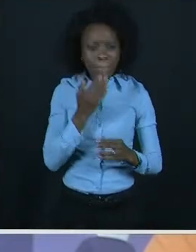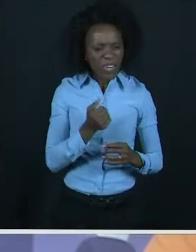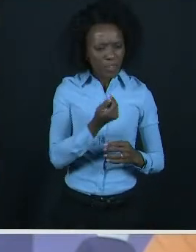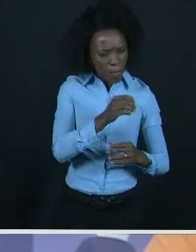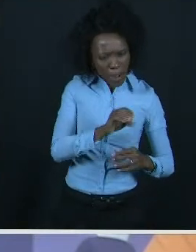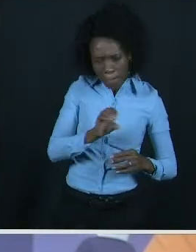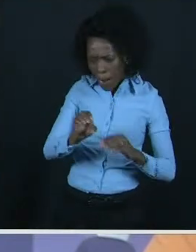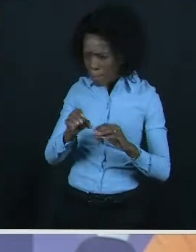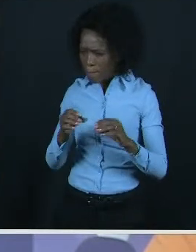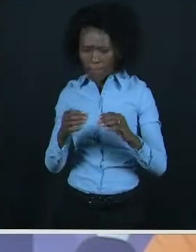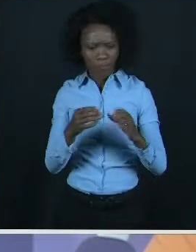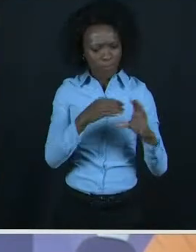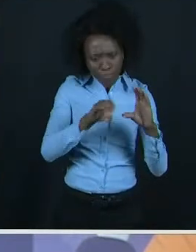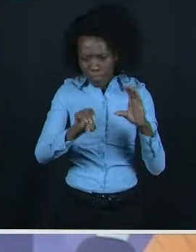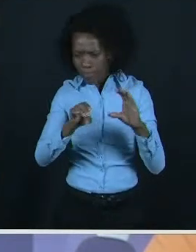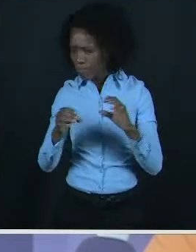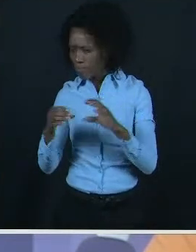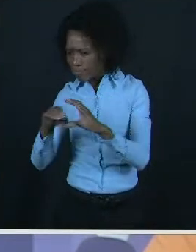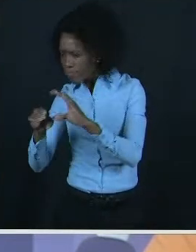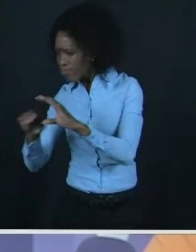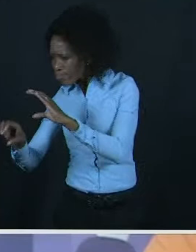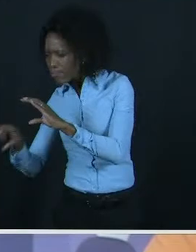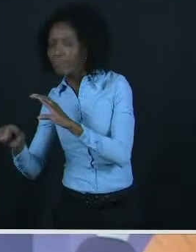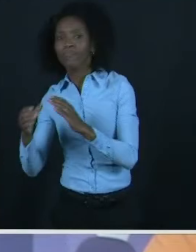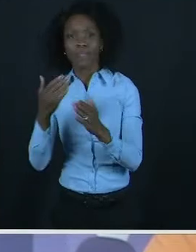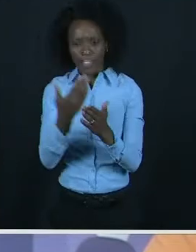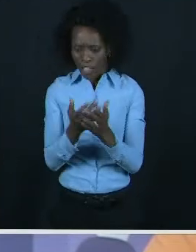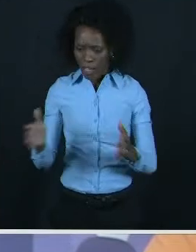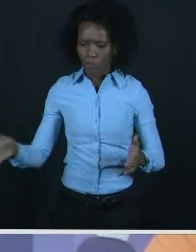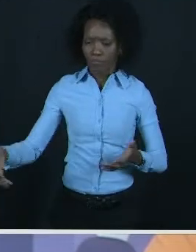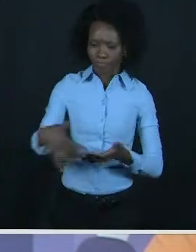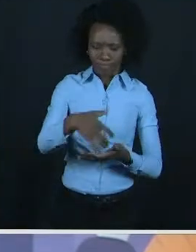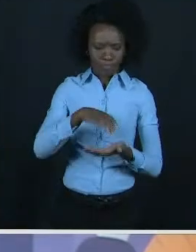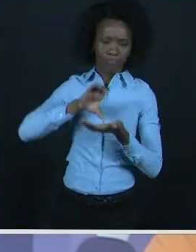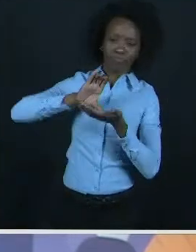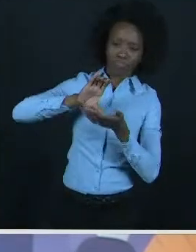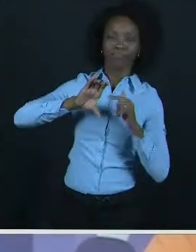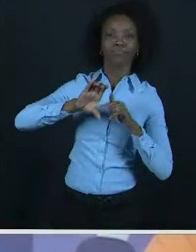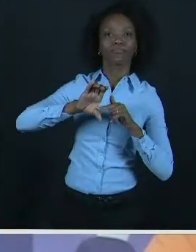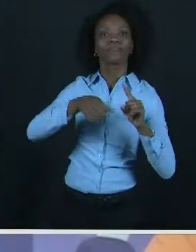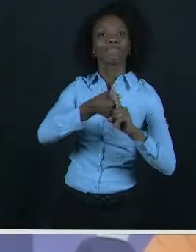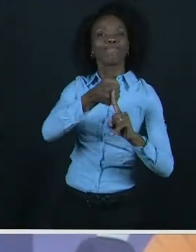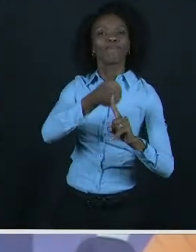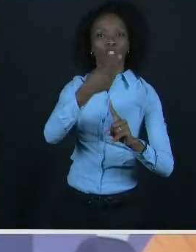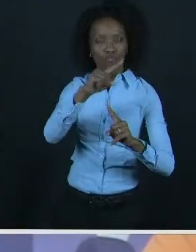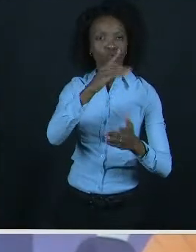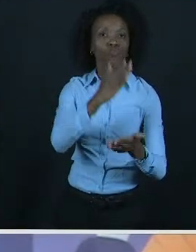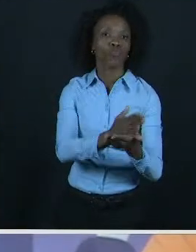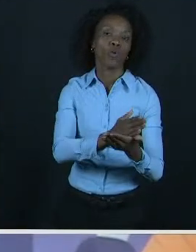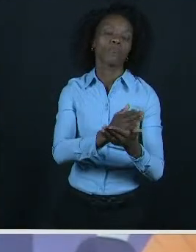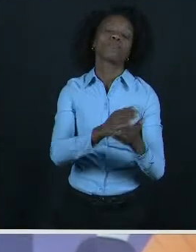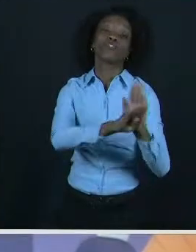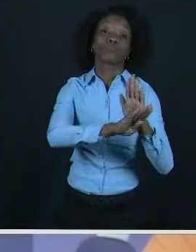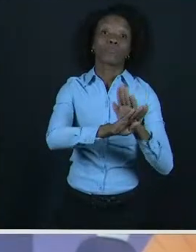departments, as I said earlier, to combat gender-based violence. As a result, in February